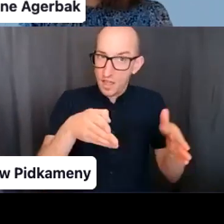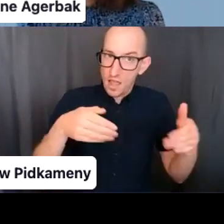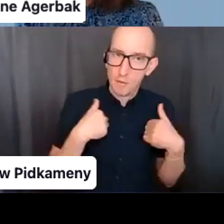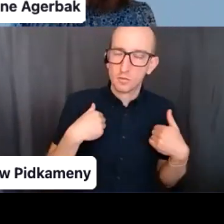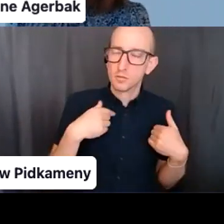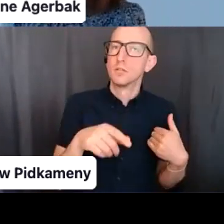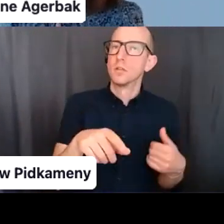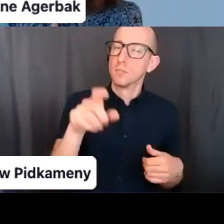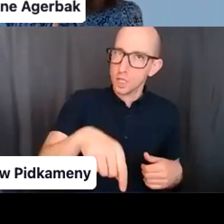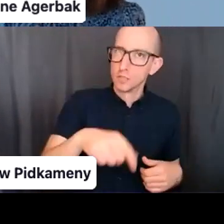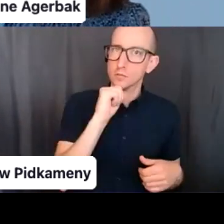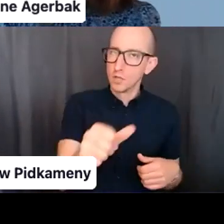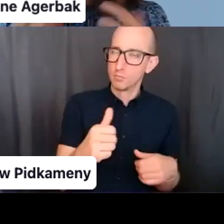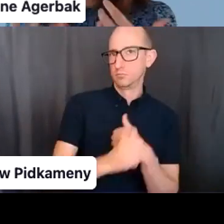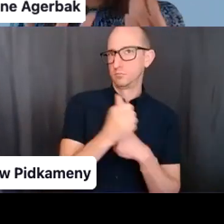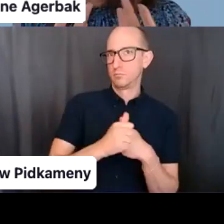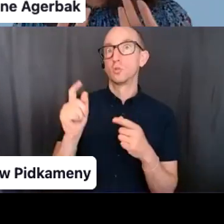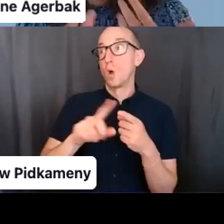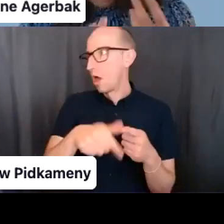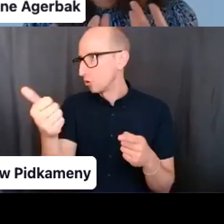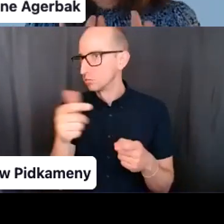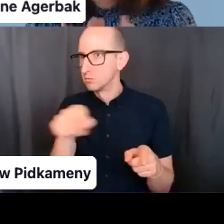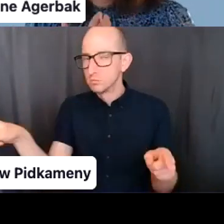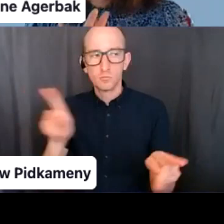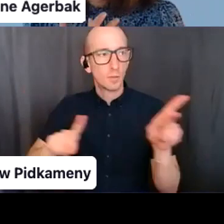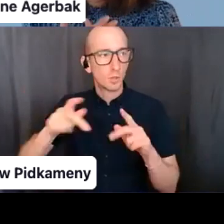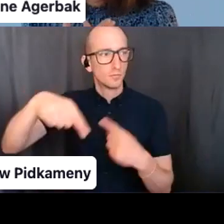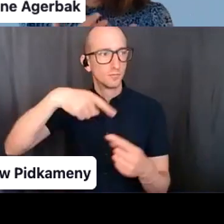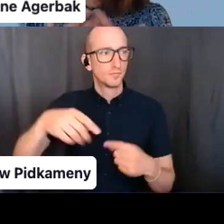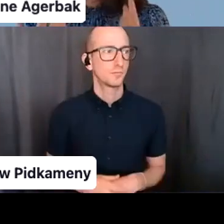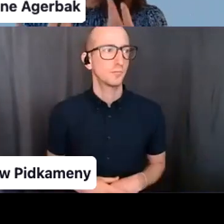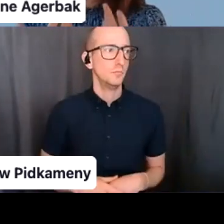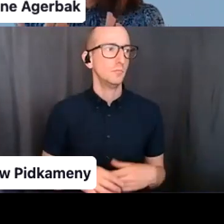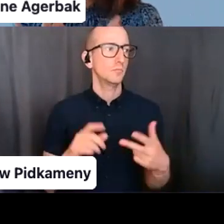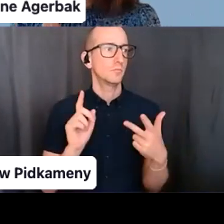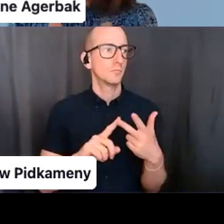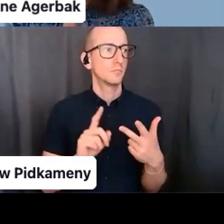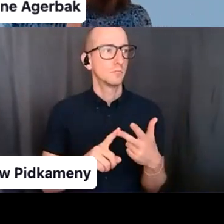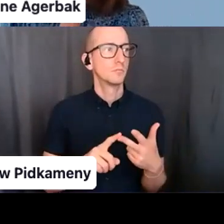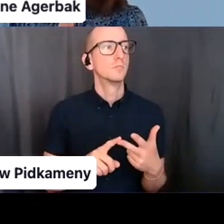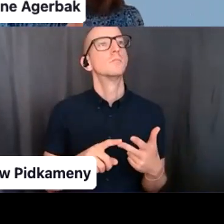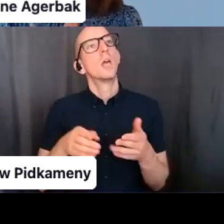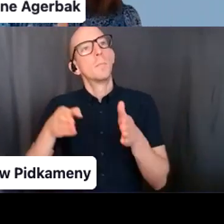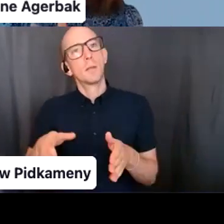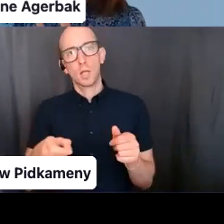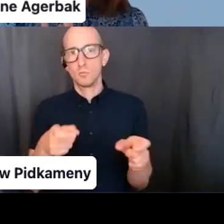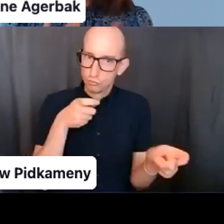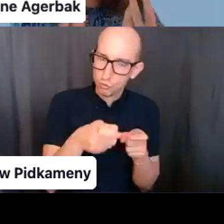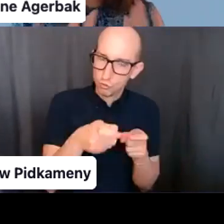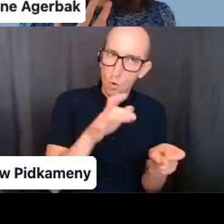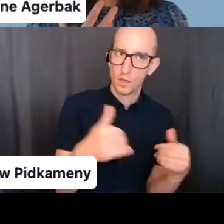key. The DOJ clarifies that means, firstly, that they're on a